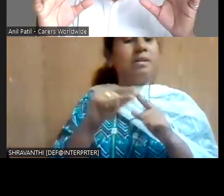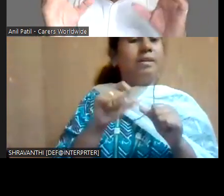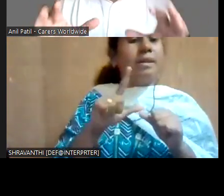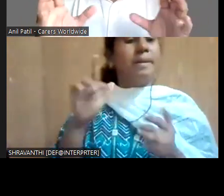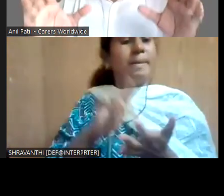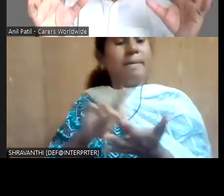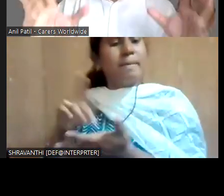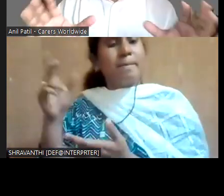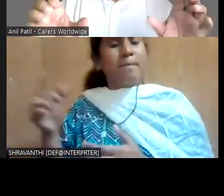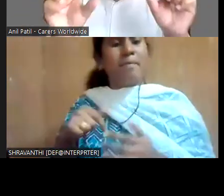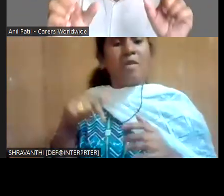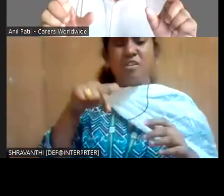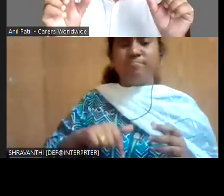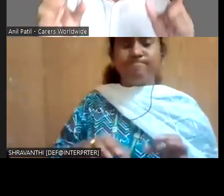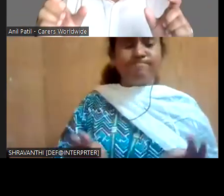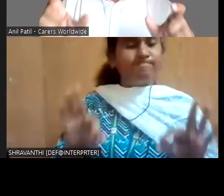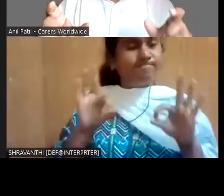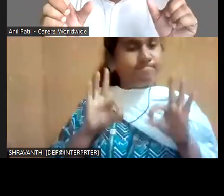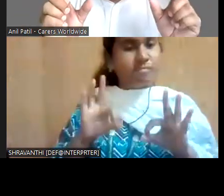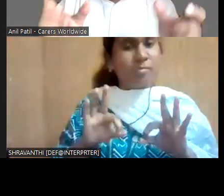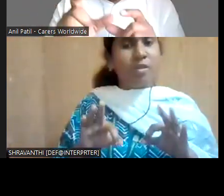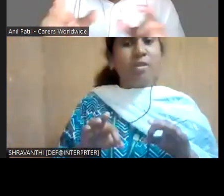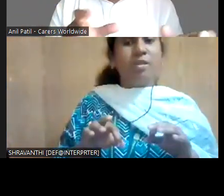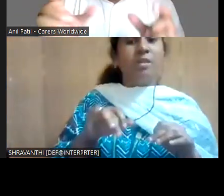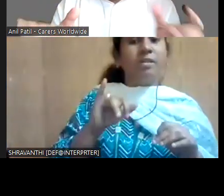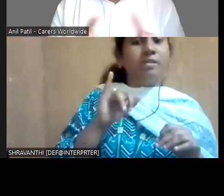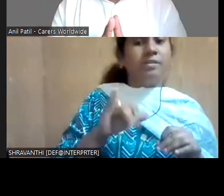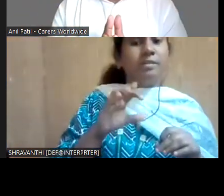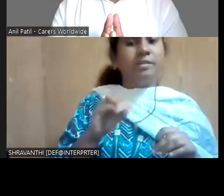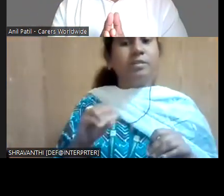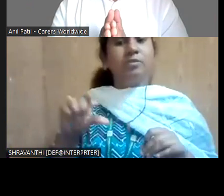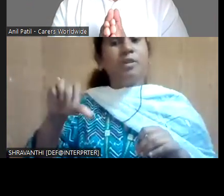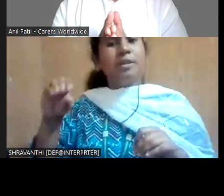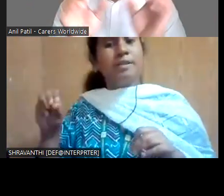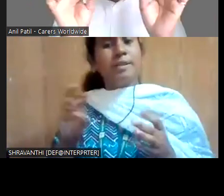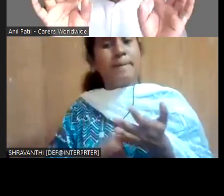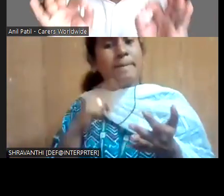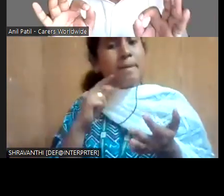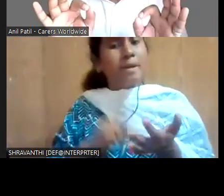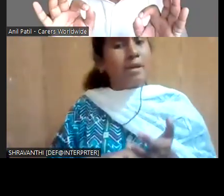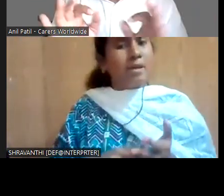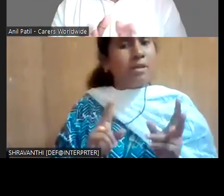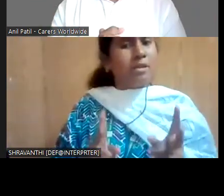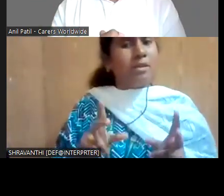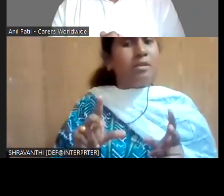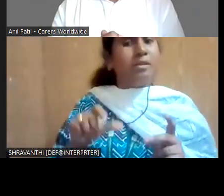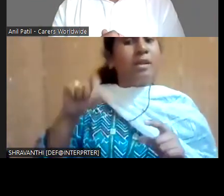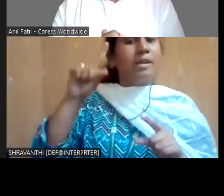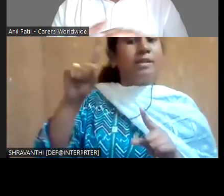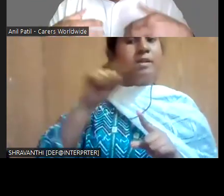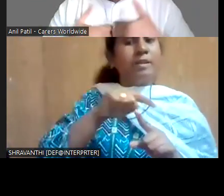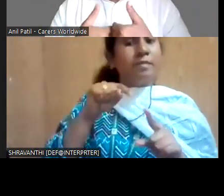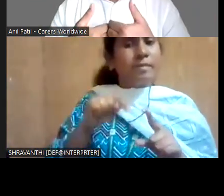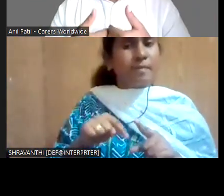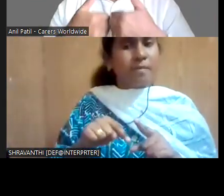So it is amazing just to see that 60 to 90 minutes, whatever time they have, and 91% participation is